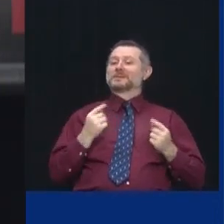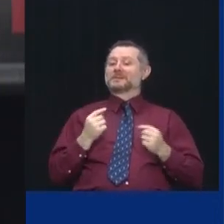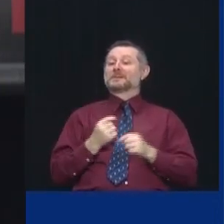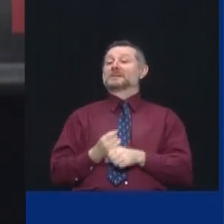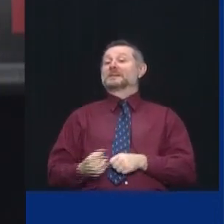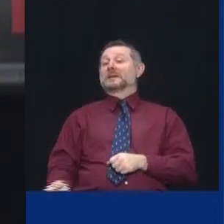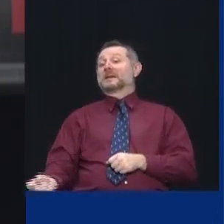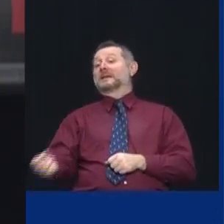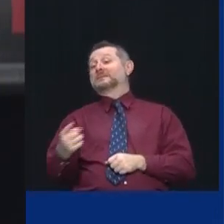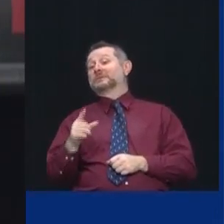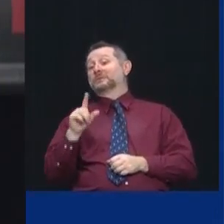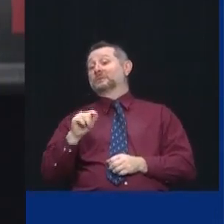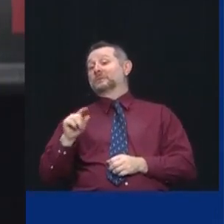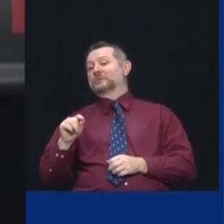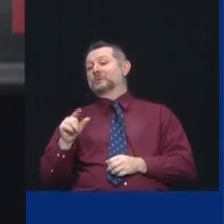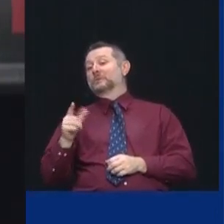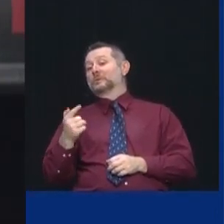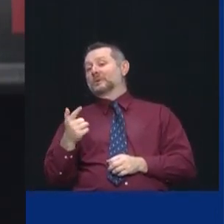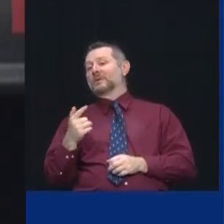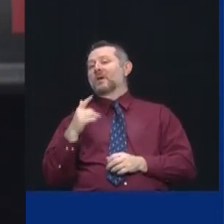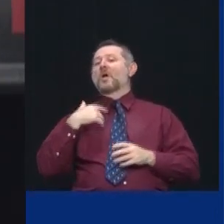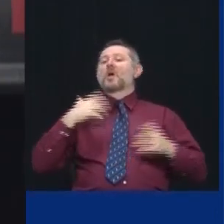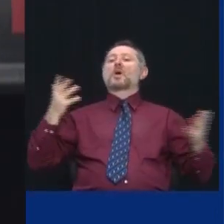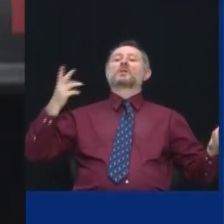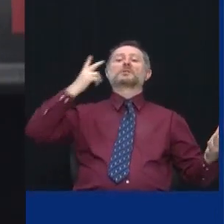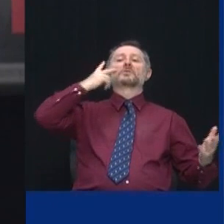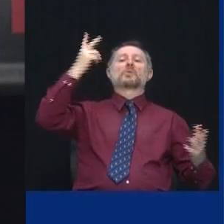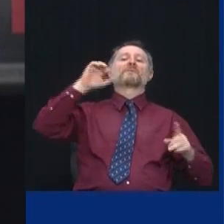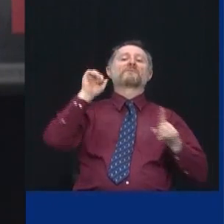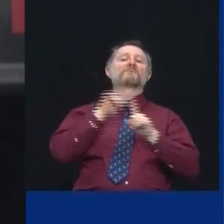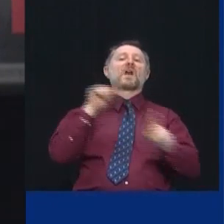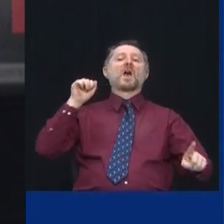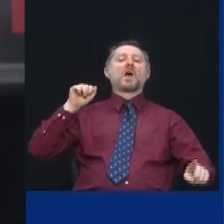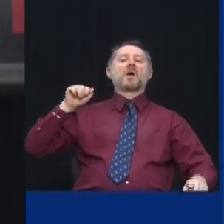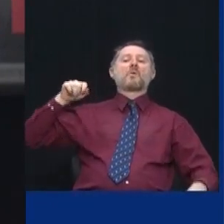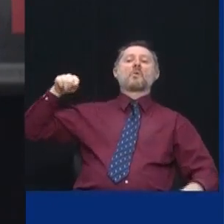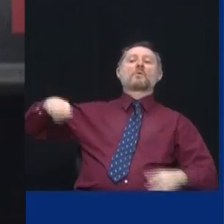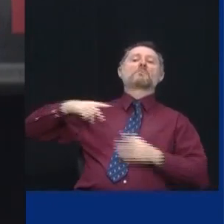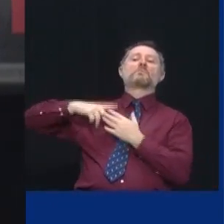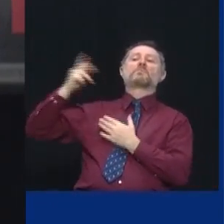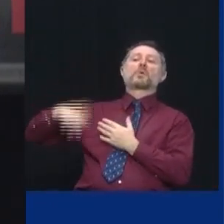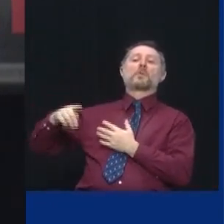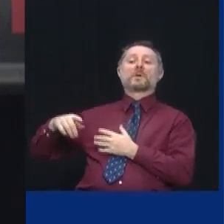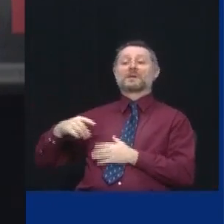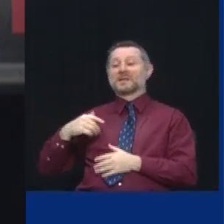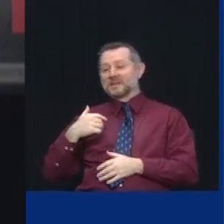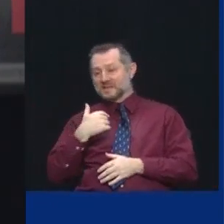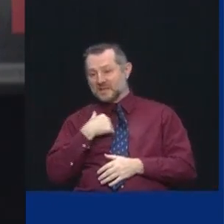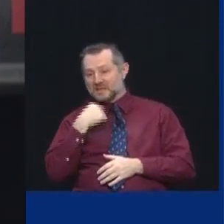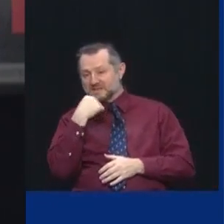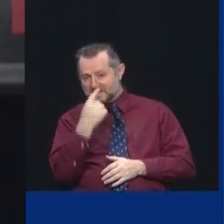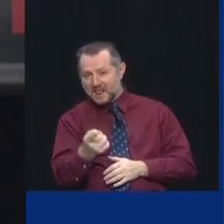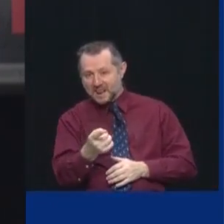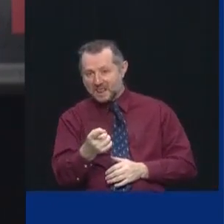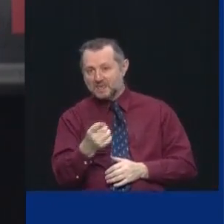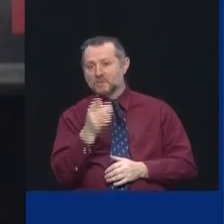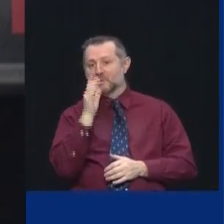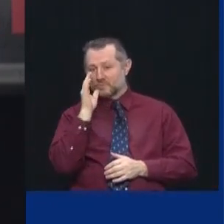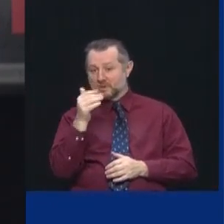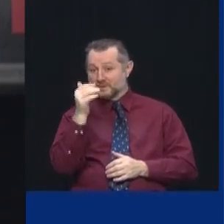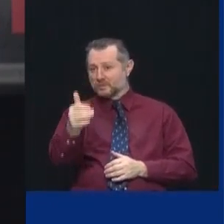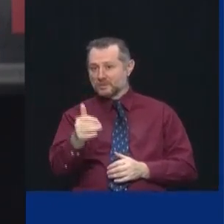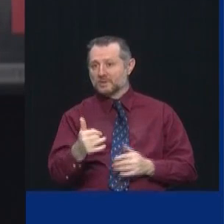is, there was fraud in the program. I said, you're going to say that. Now you're